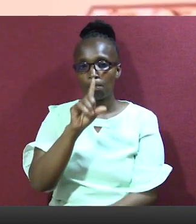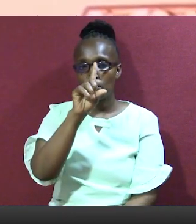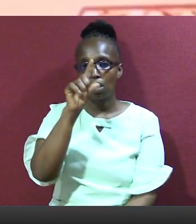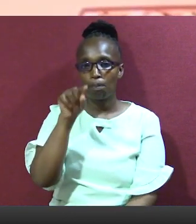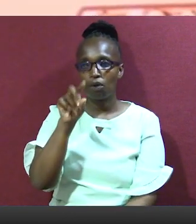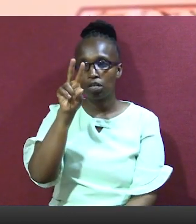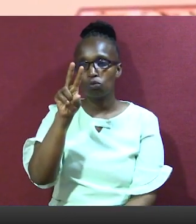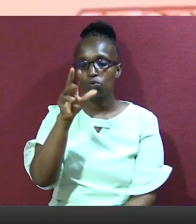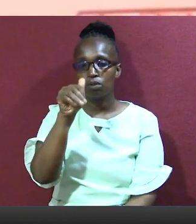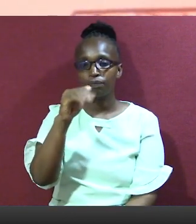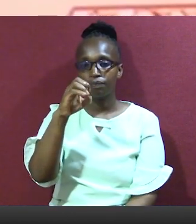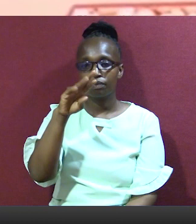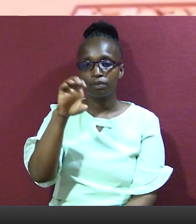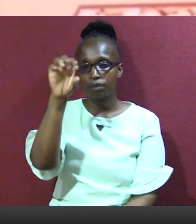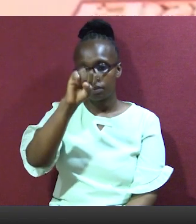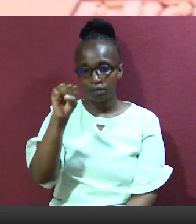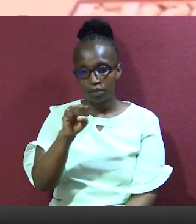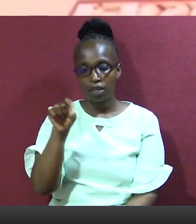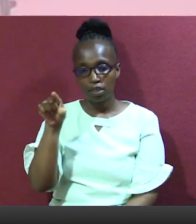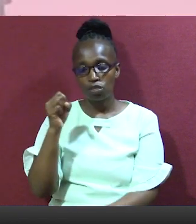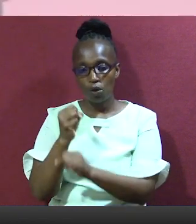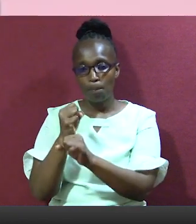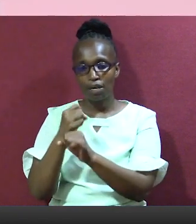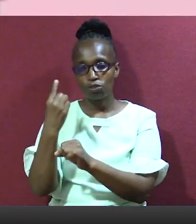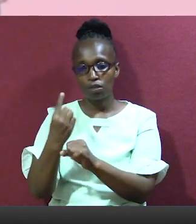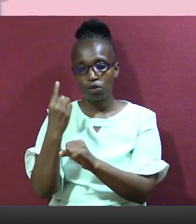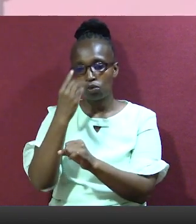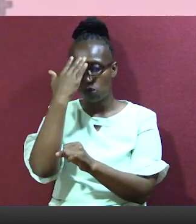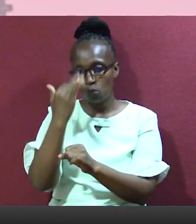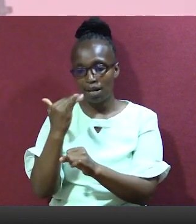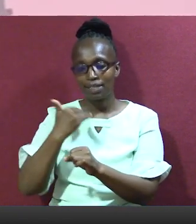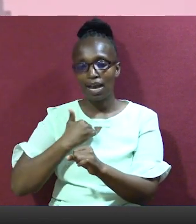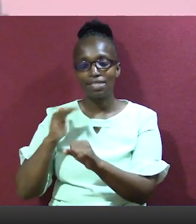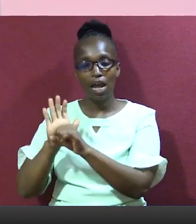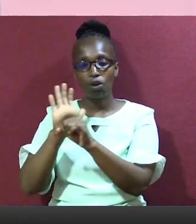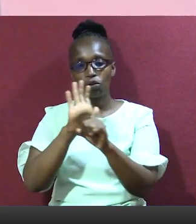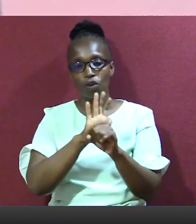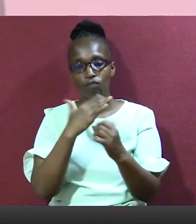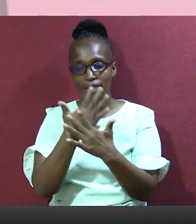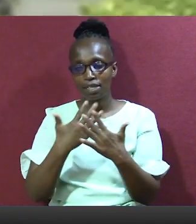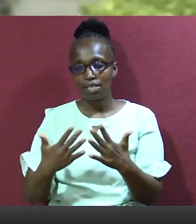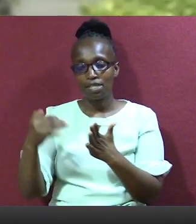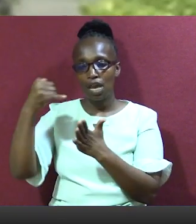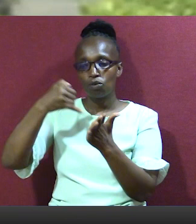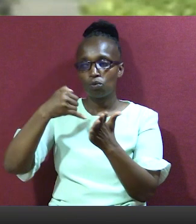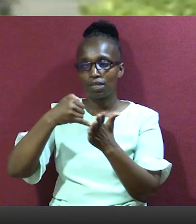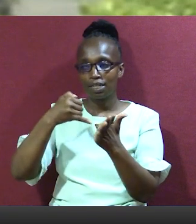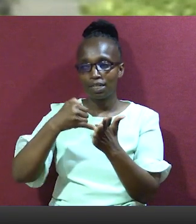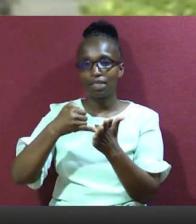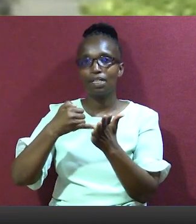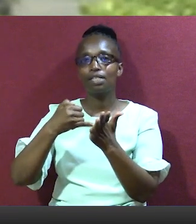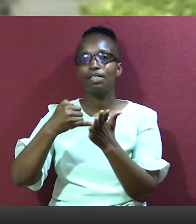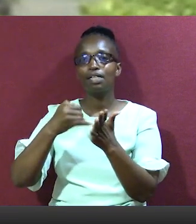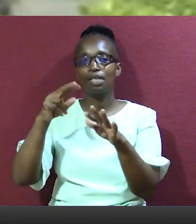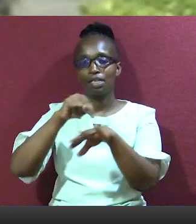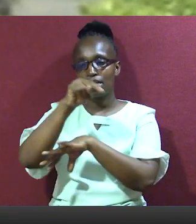Aisachukua almost up to 1.2 acres, that operation center alone, because it's going to fit mingi sana, including staff